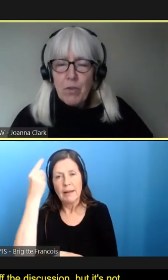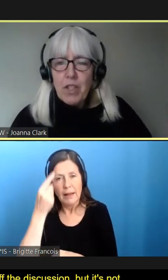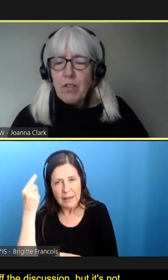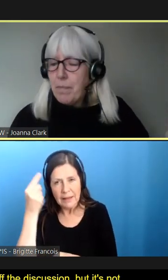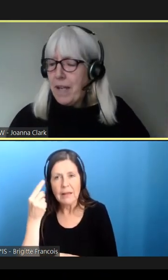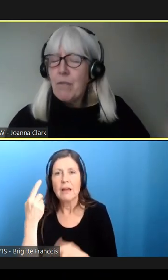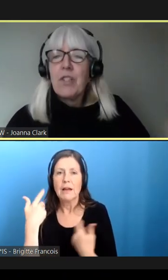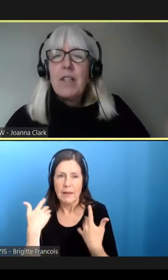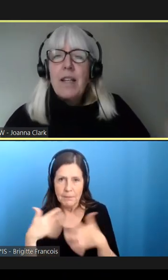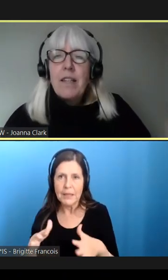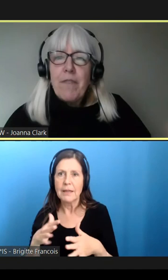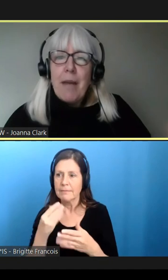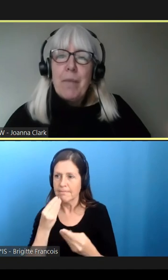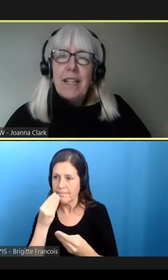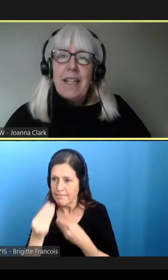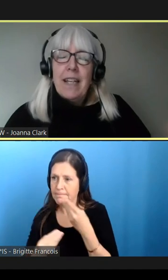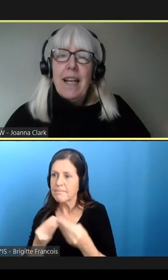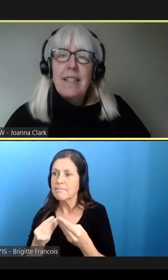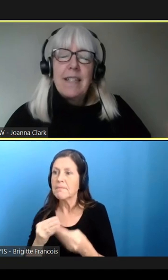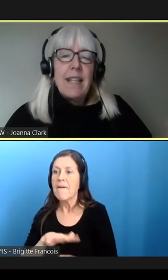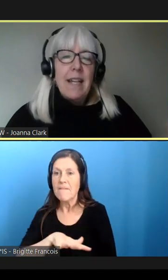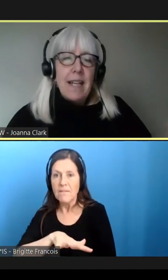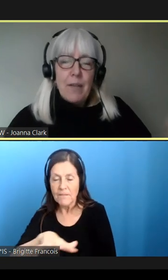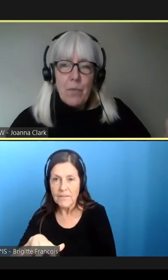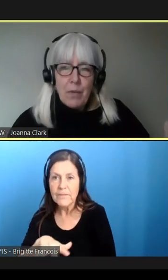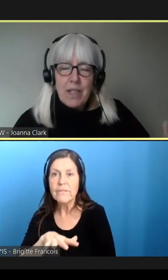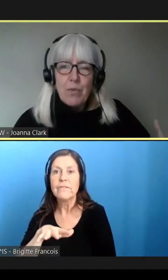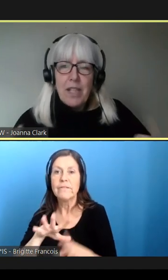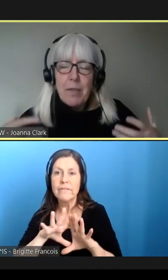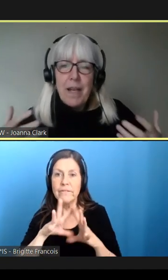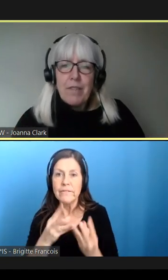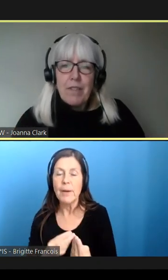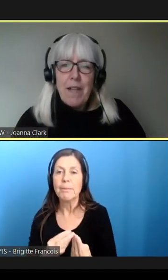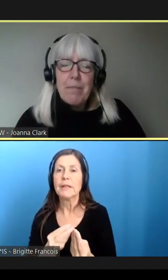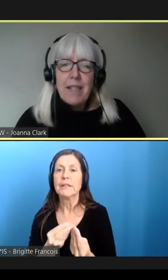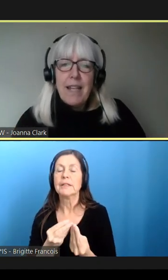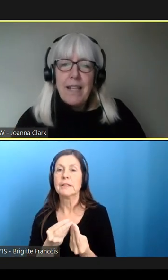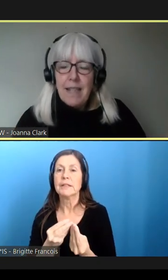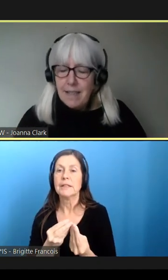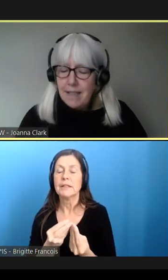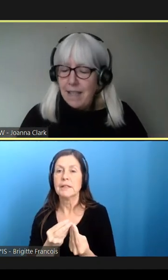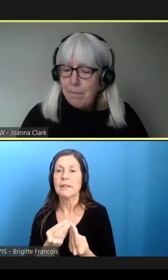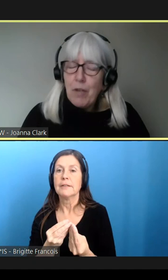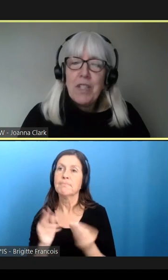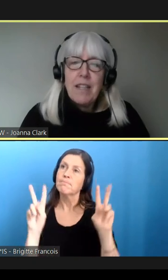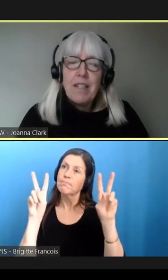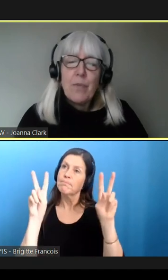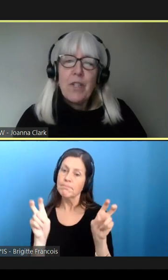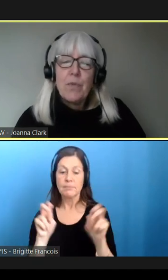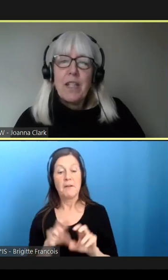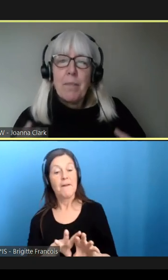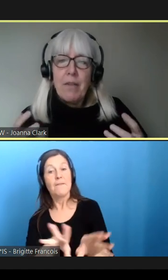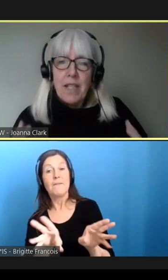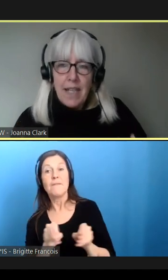we've talked a lot about the family, and when we're talking about the family, in most cases,